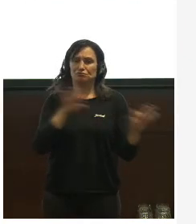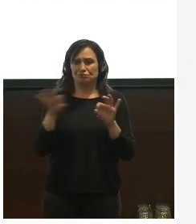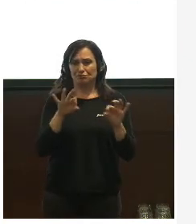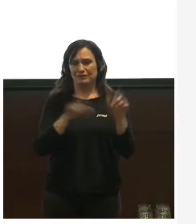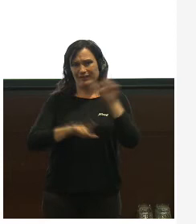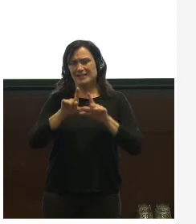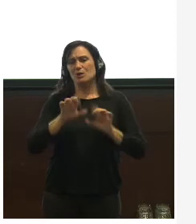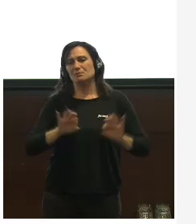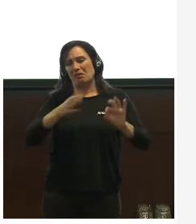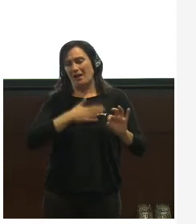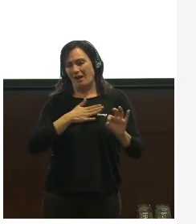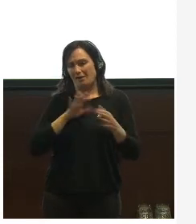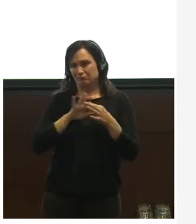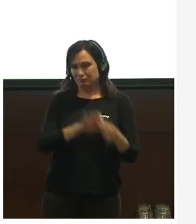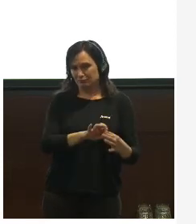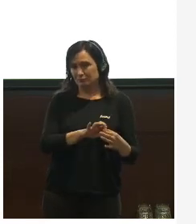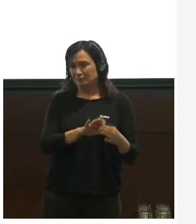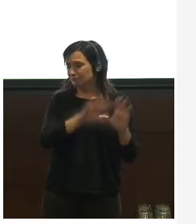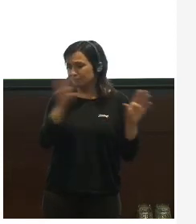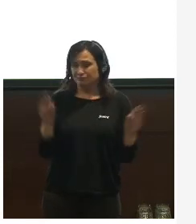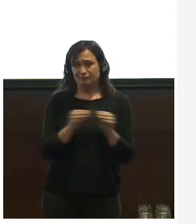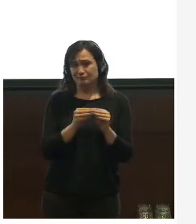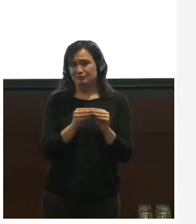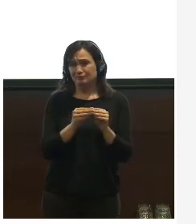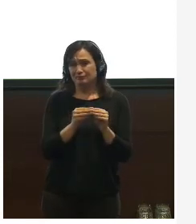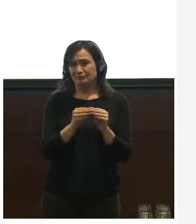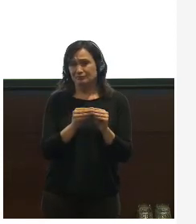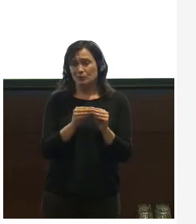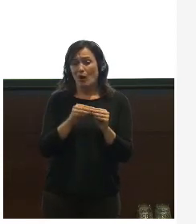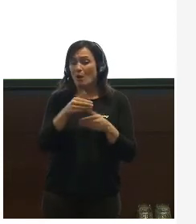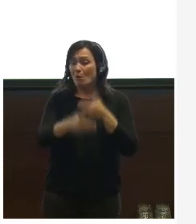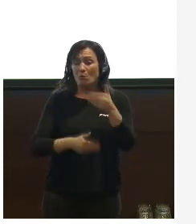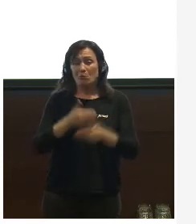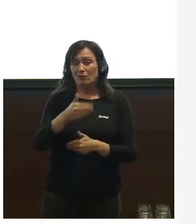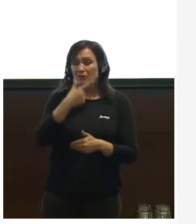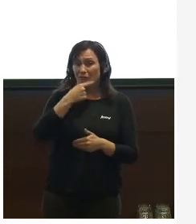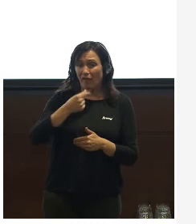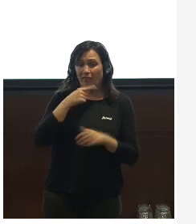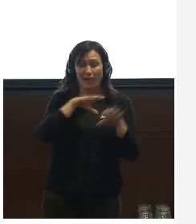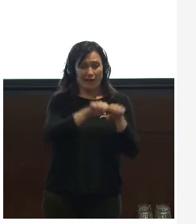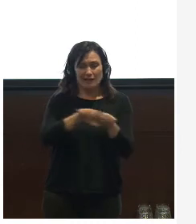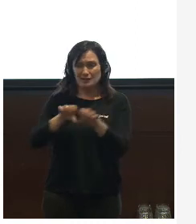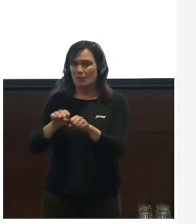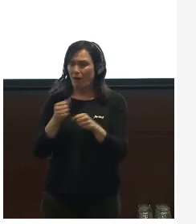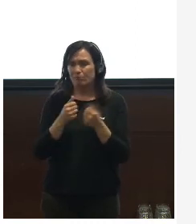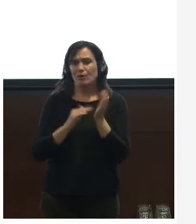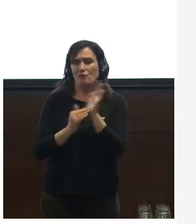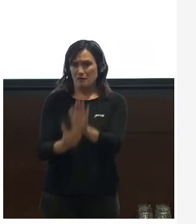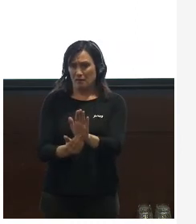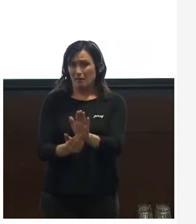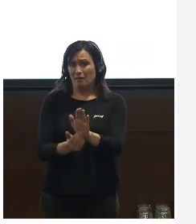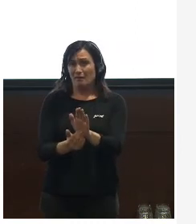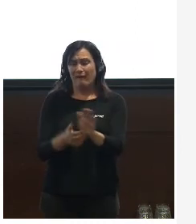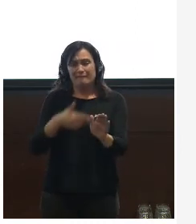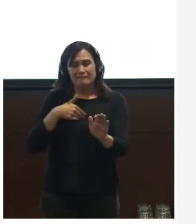In conclusion, we offer an easy booking process, time taken off other people's hands, the clients or other tour operators, smooth